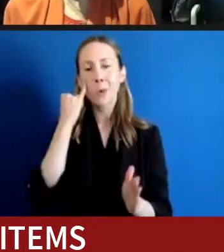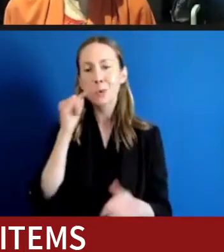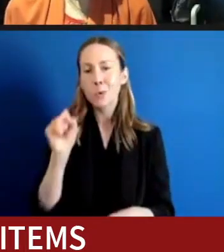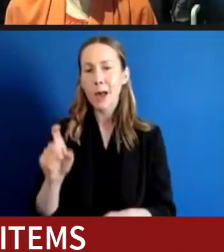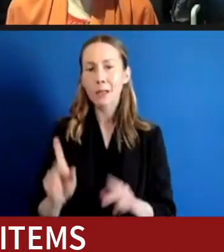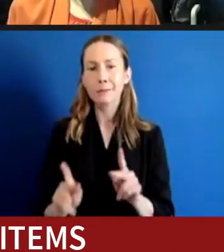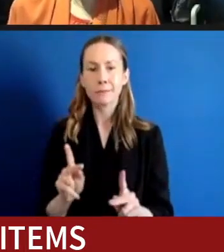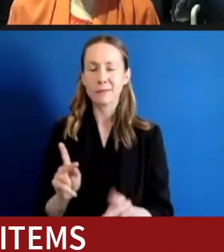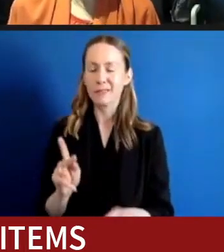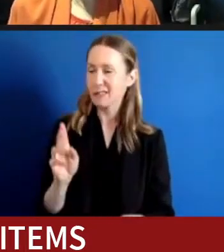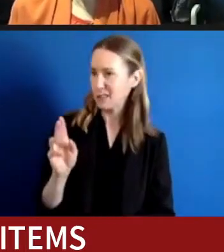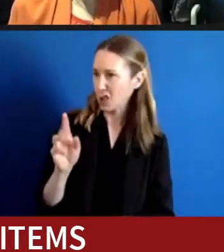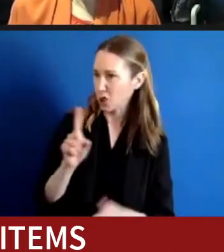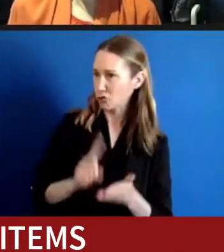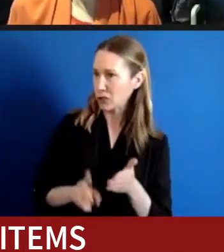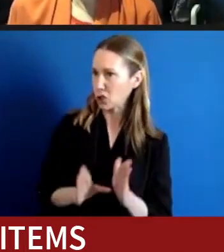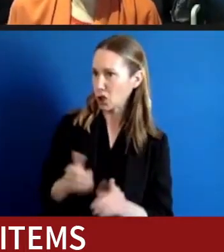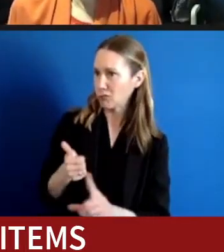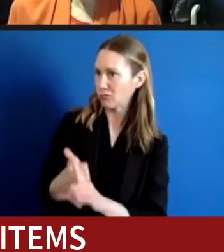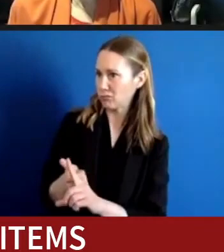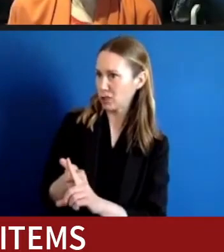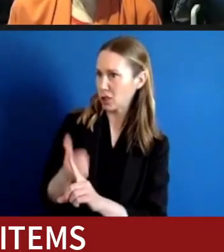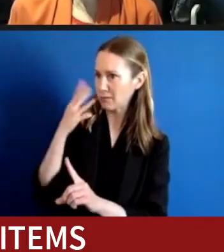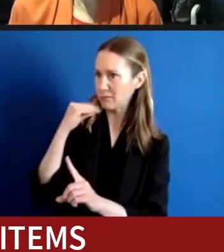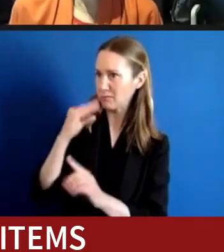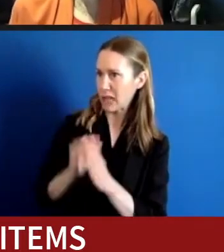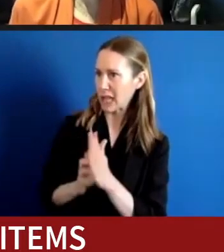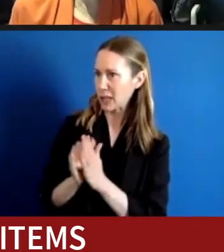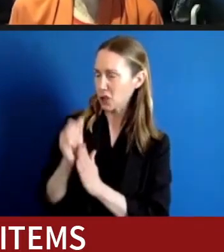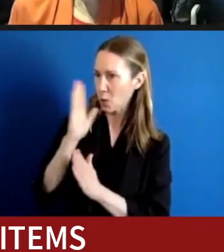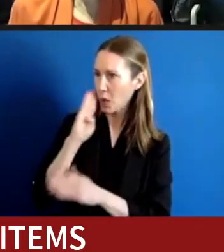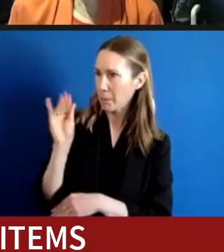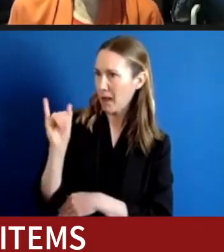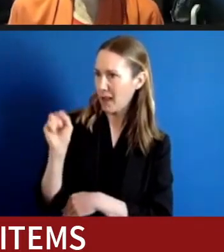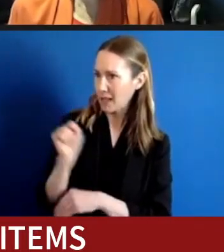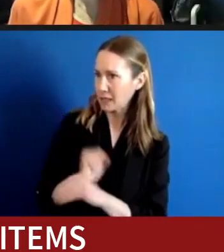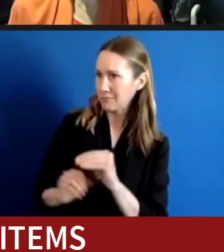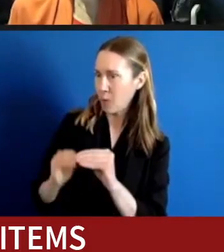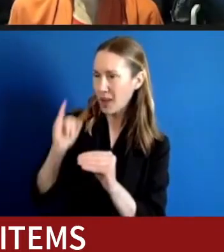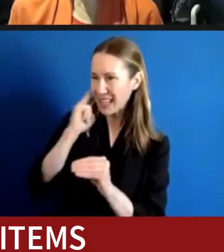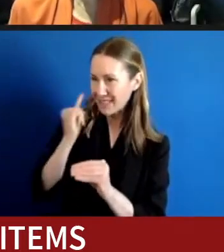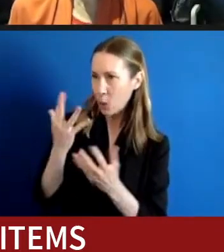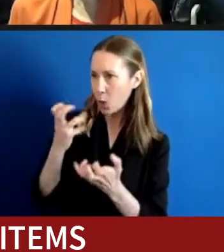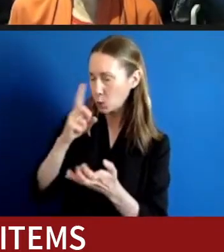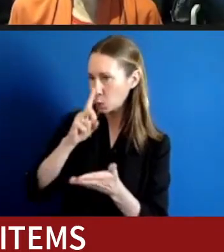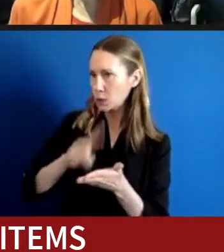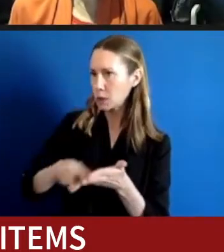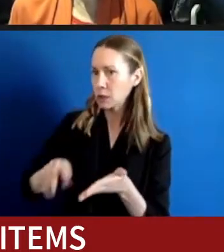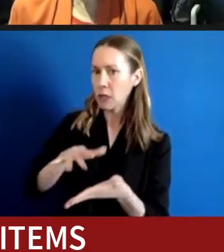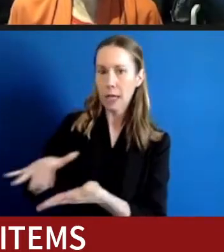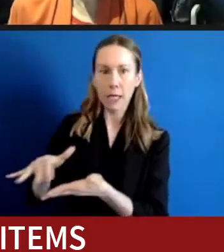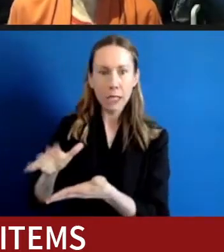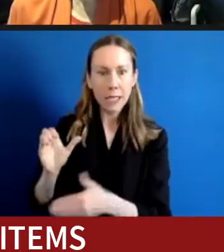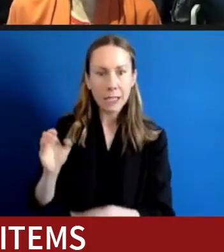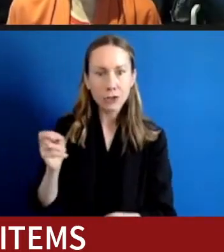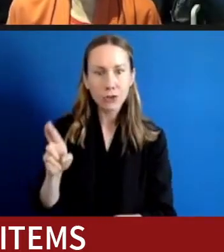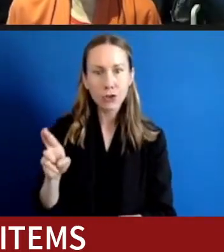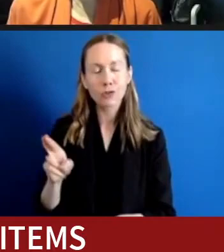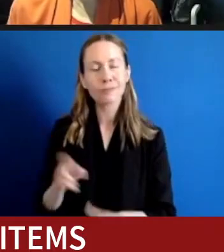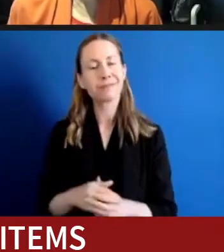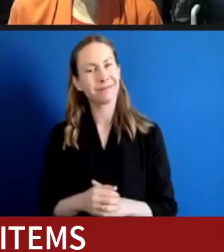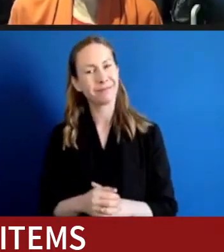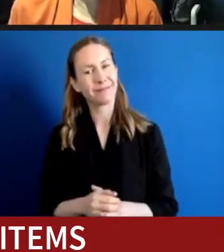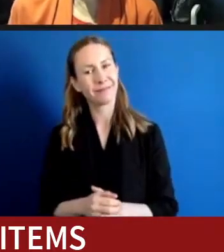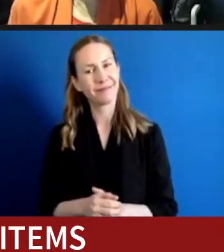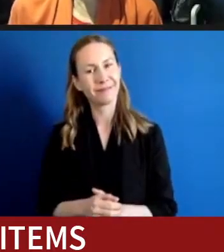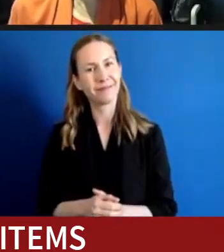is a researcher who's had cancer going to be if they want to study cancer, those ratings are lower than if you